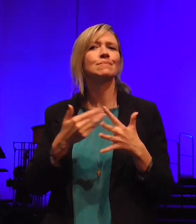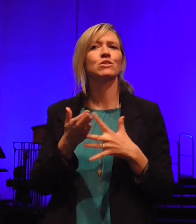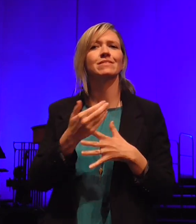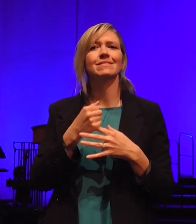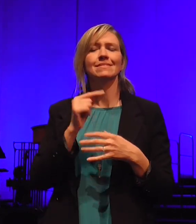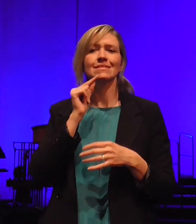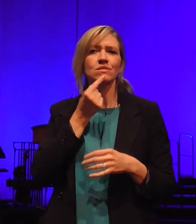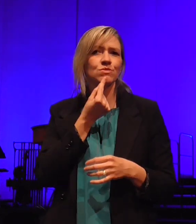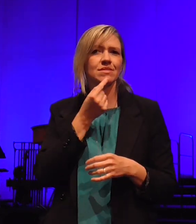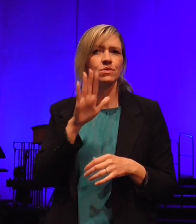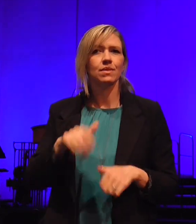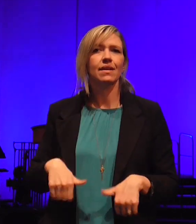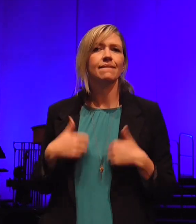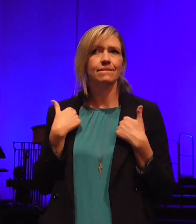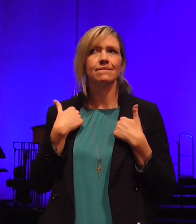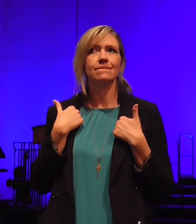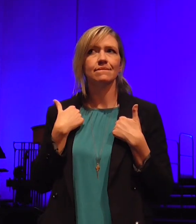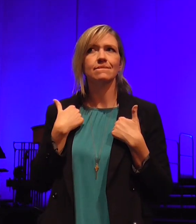your life.